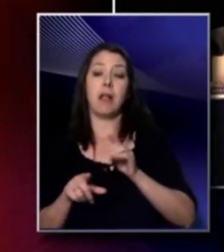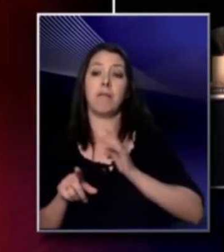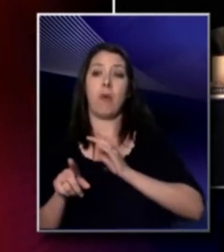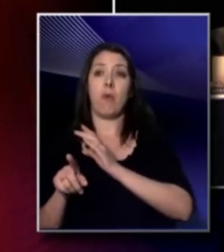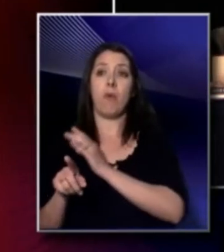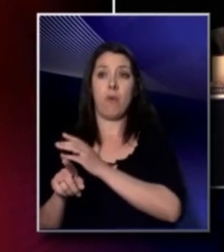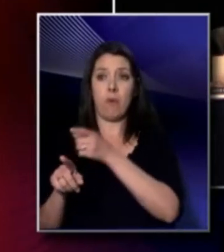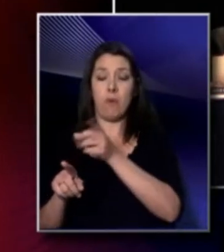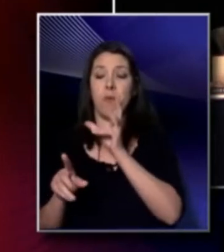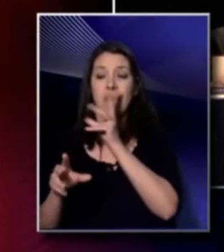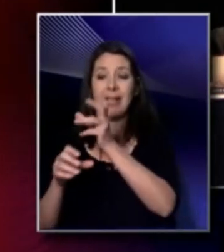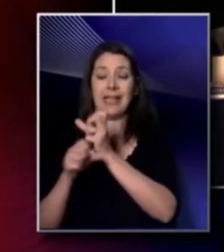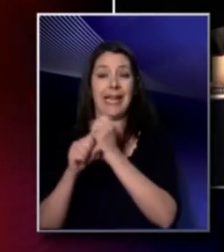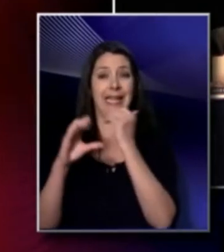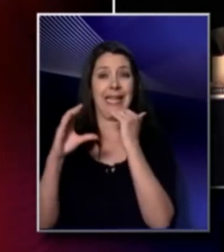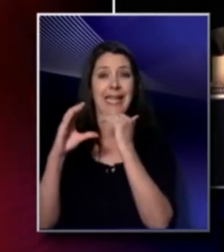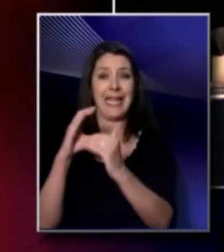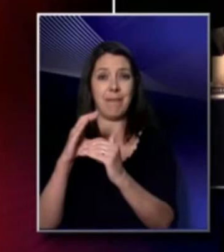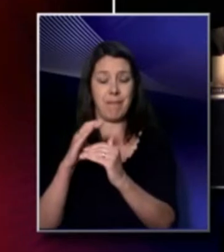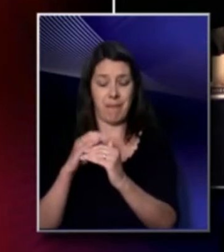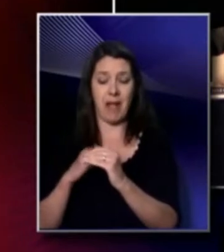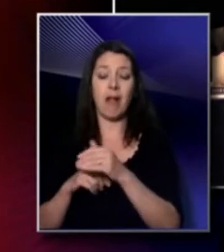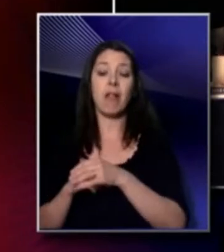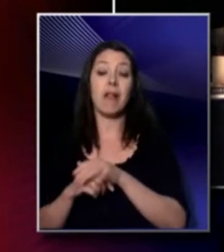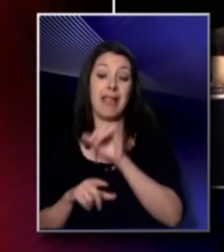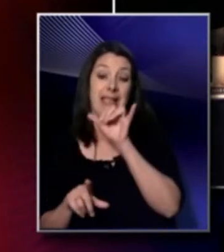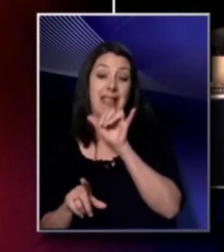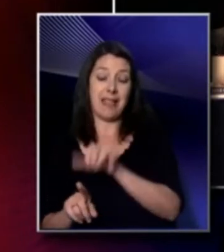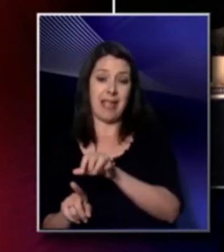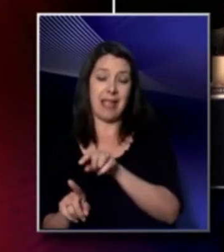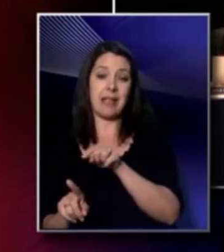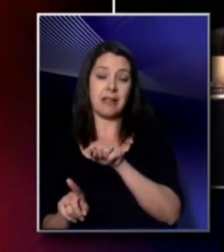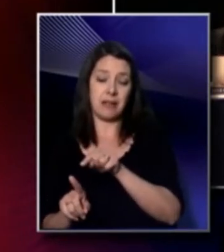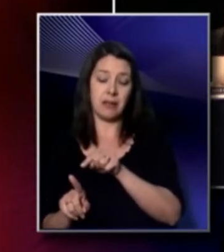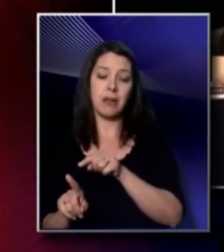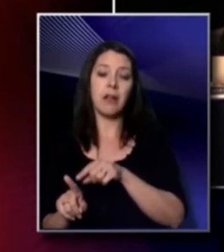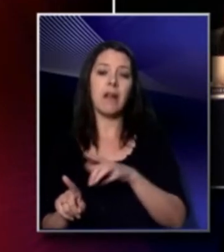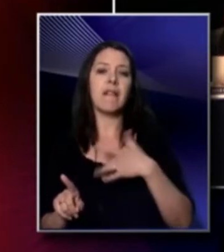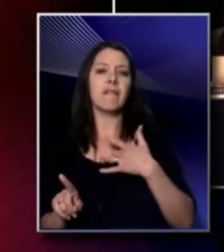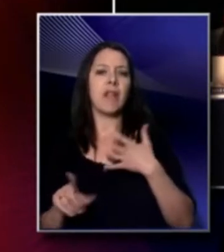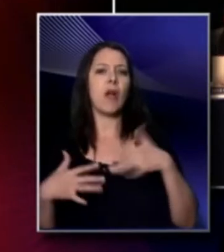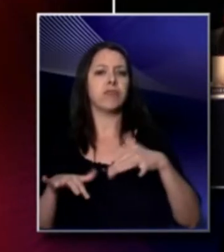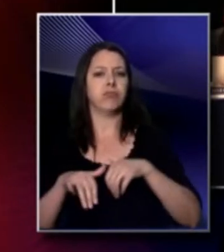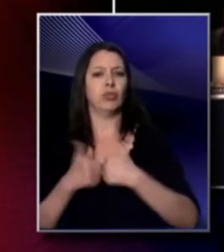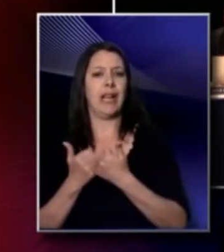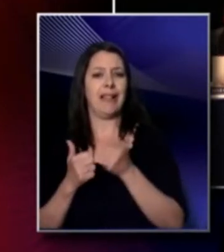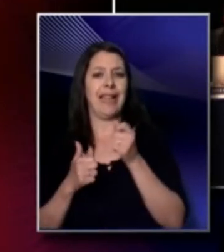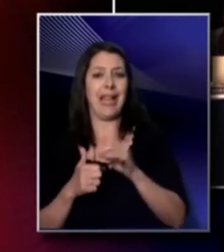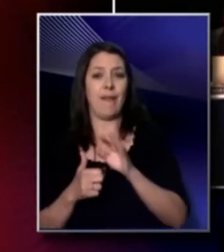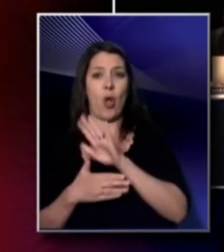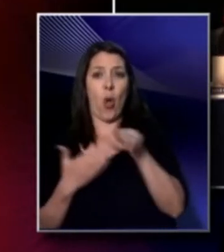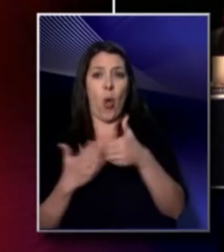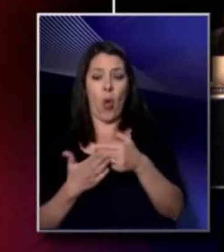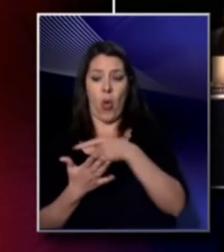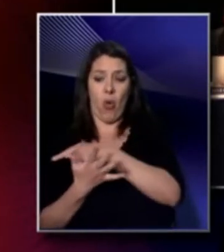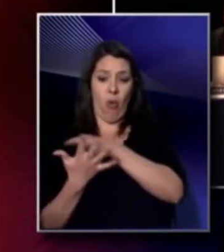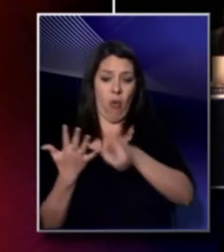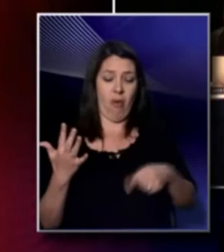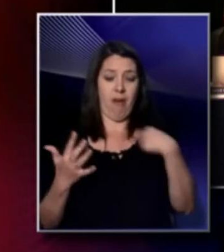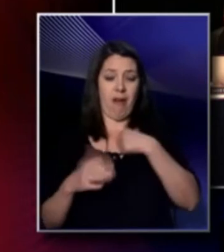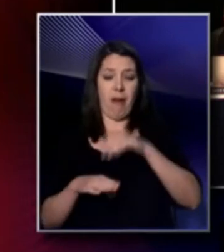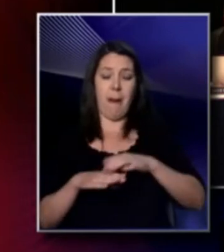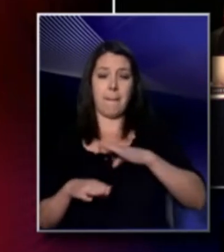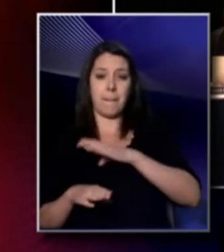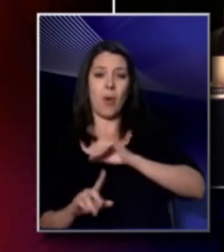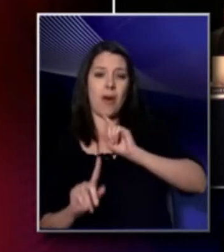received, it was challenging from a standpoint if we all had answered it. Correct. What problem would that